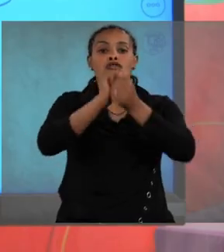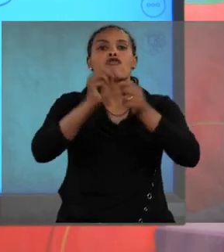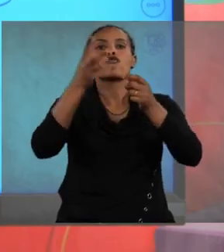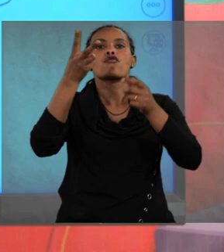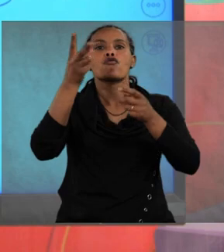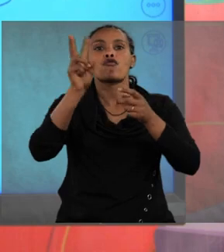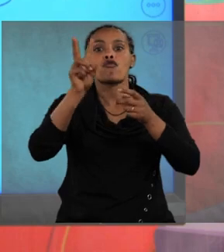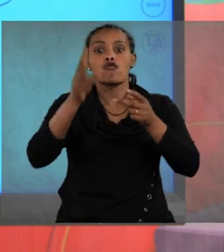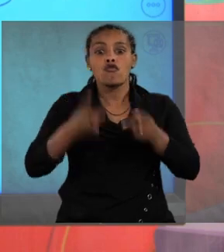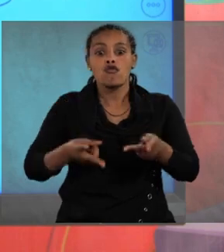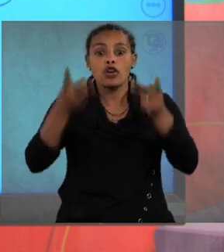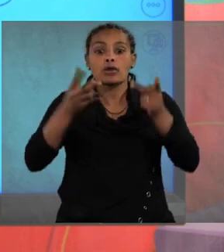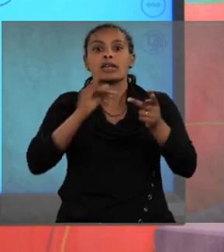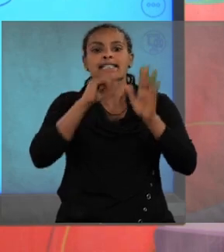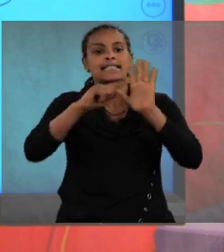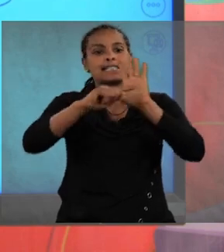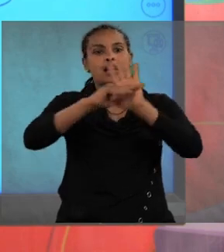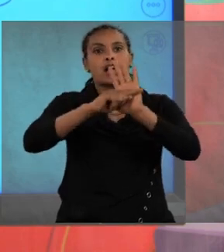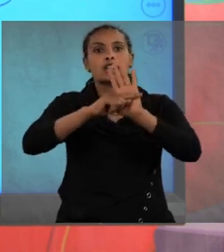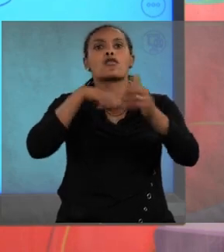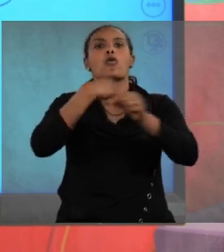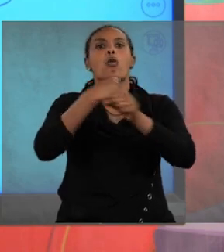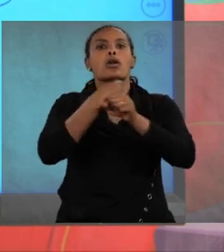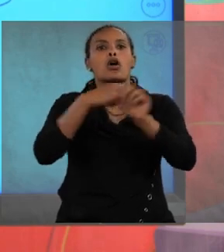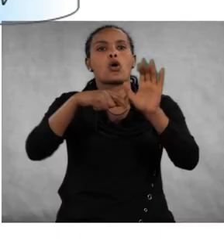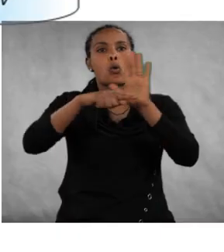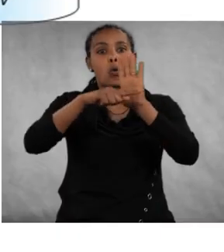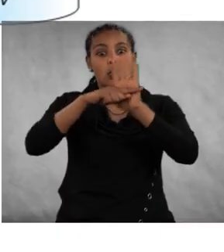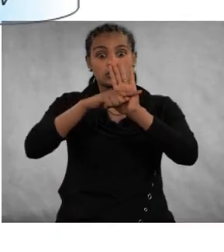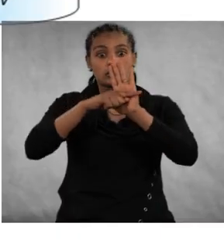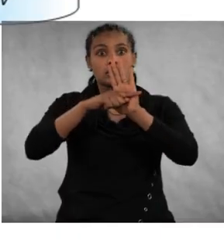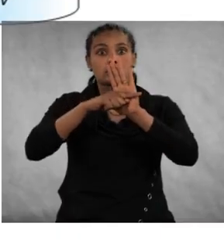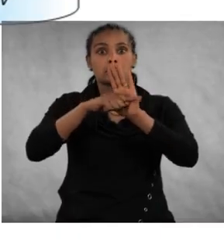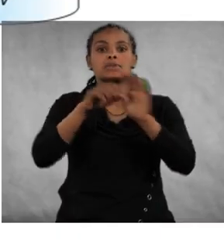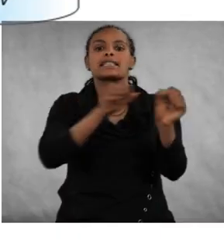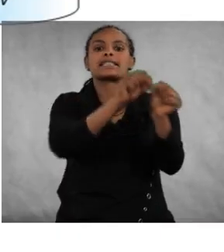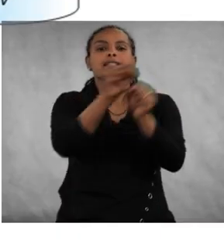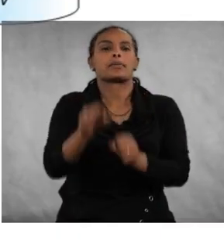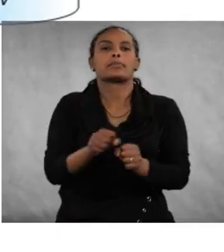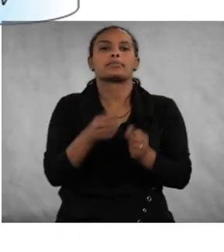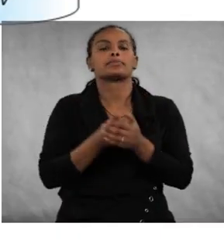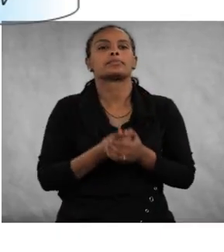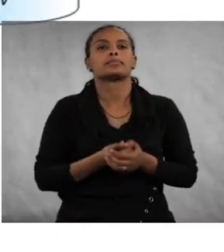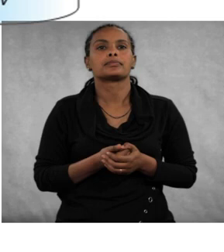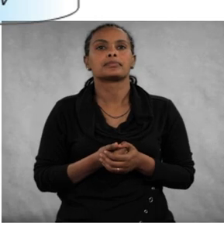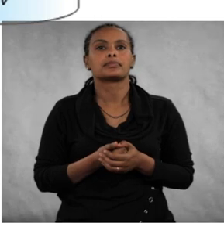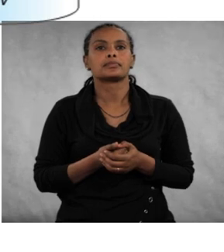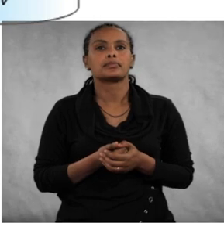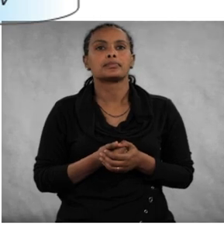is negative, negative work, work done by the system.